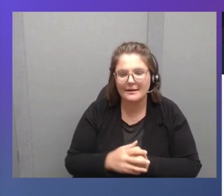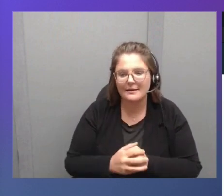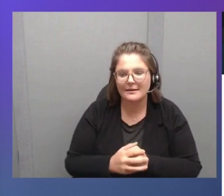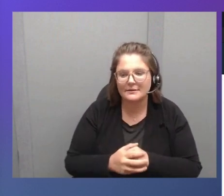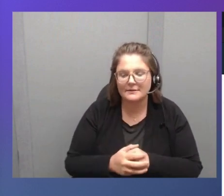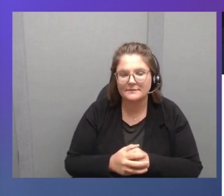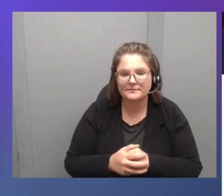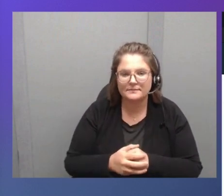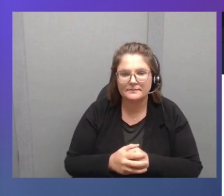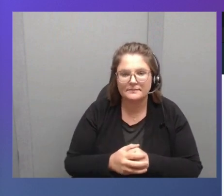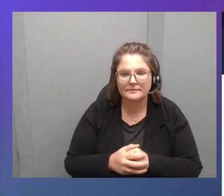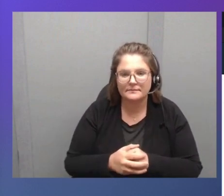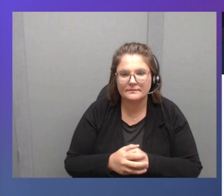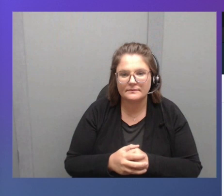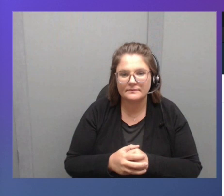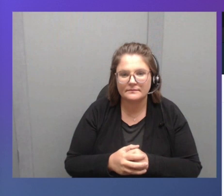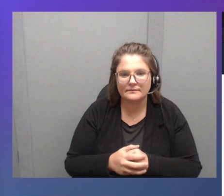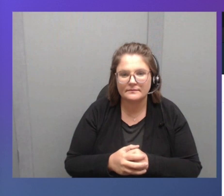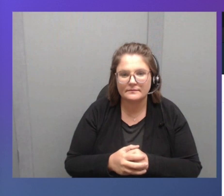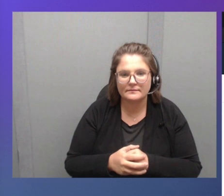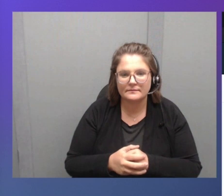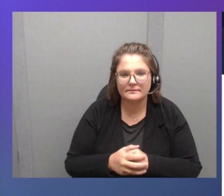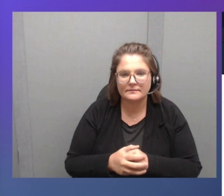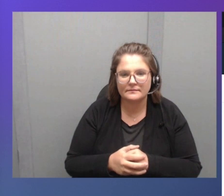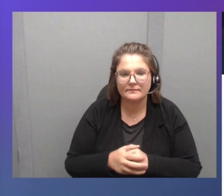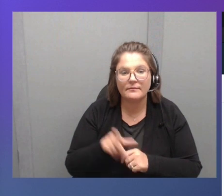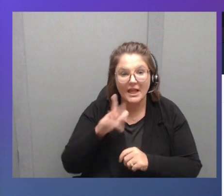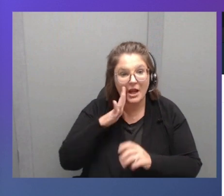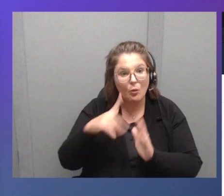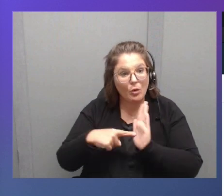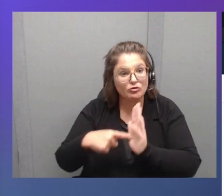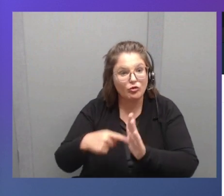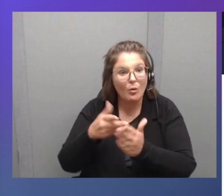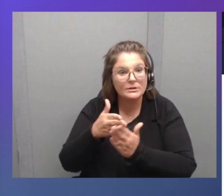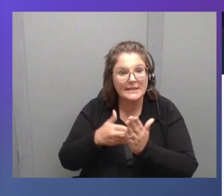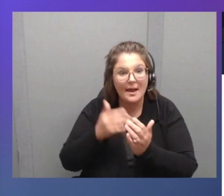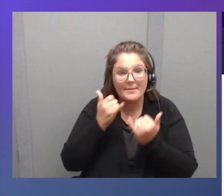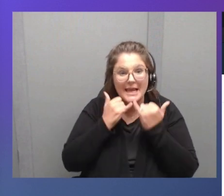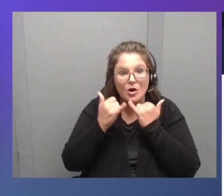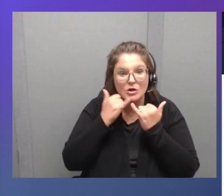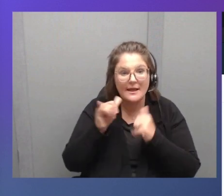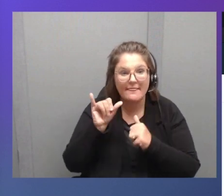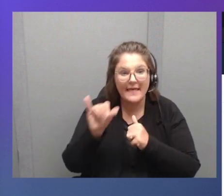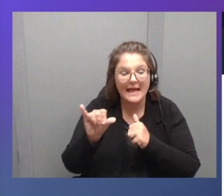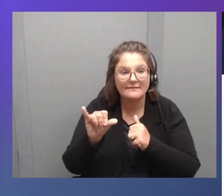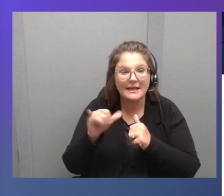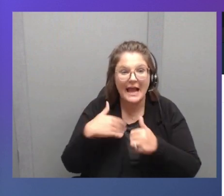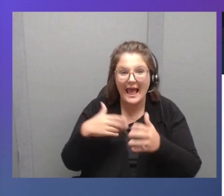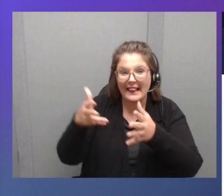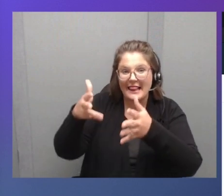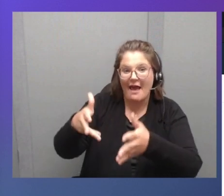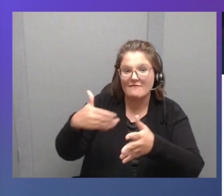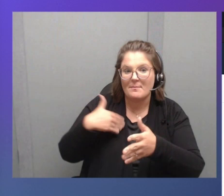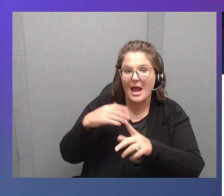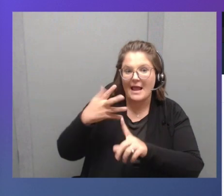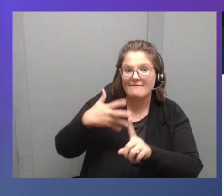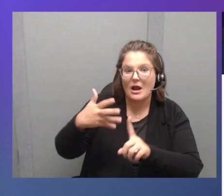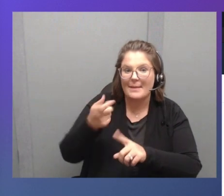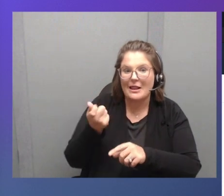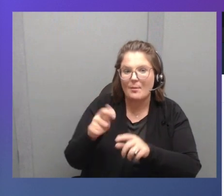little progress while it goes. And it's going to come back with a couple of errors. And that's OK, because I leave my environment a little broken. So I'm going to show a little bit